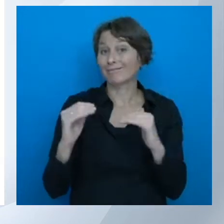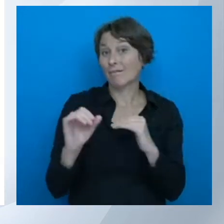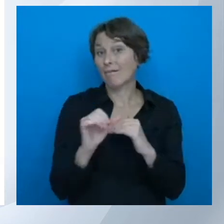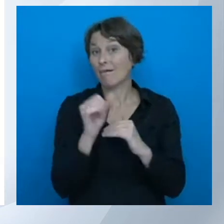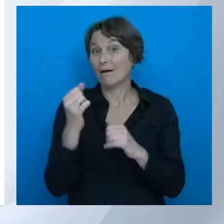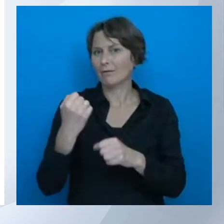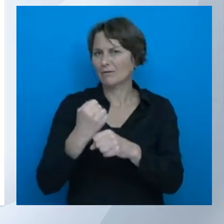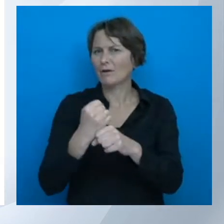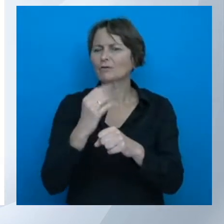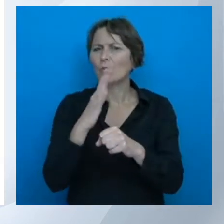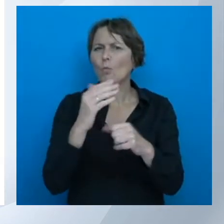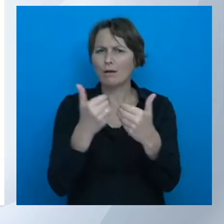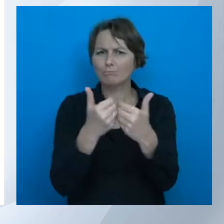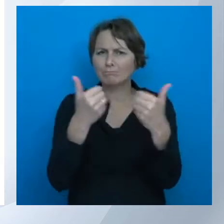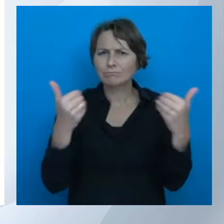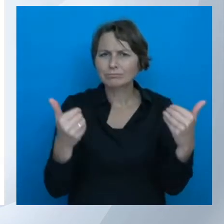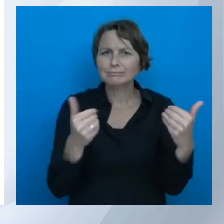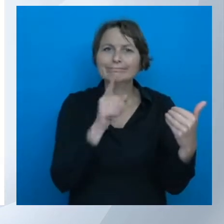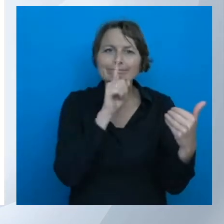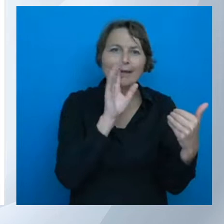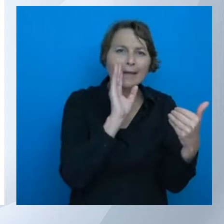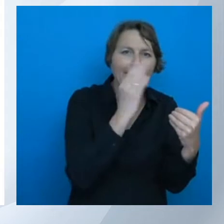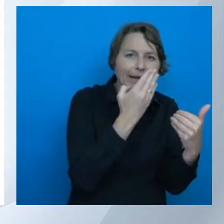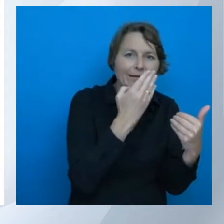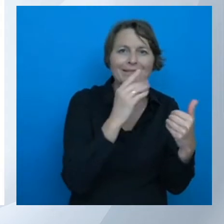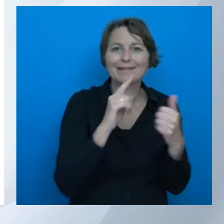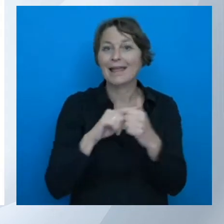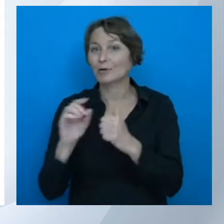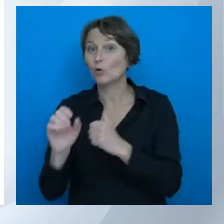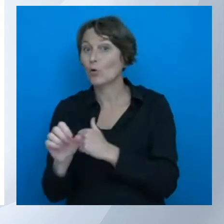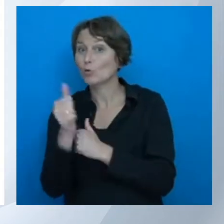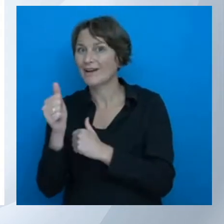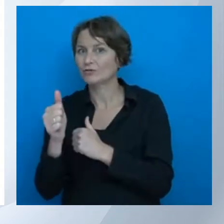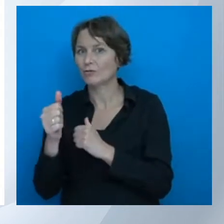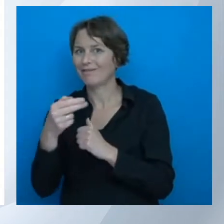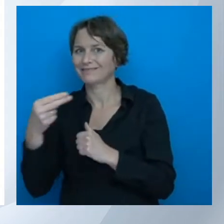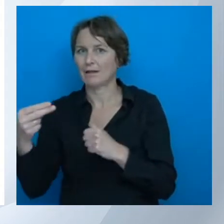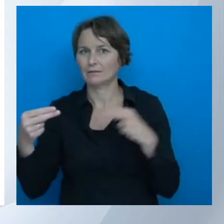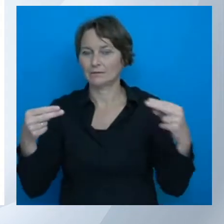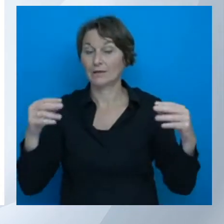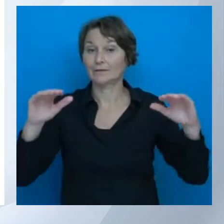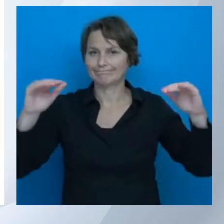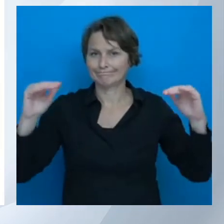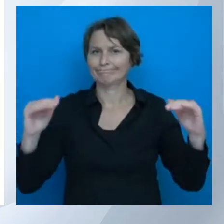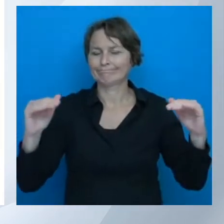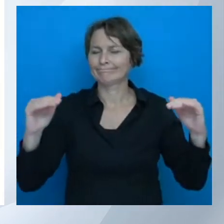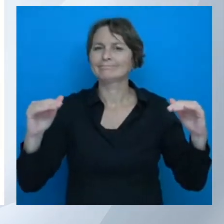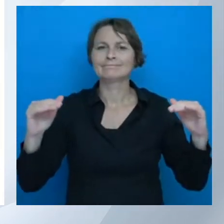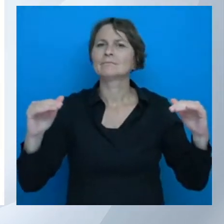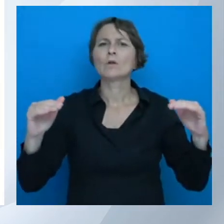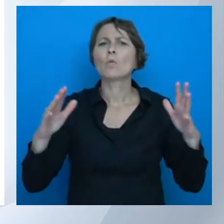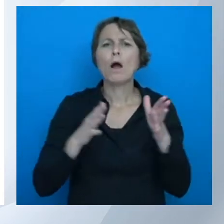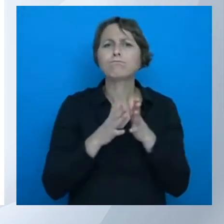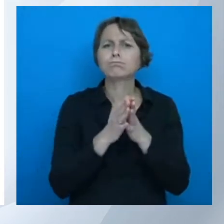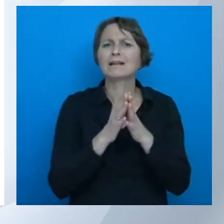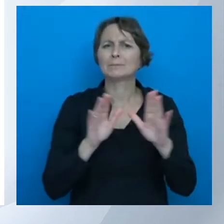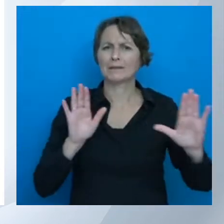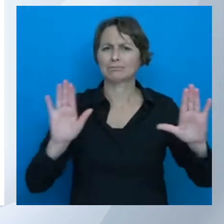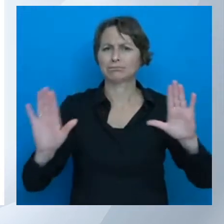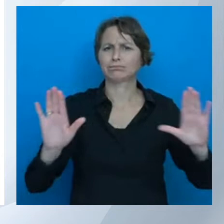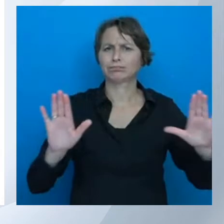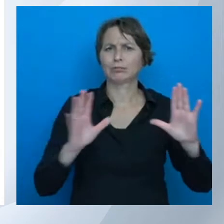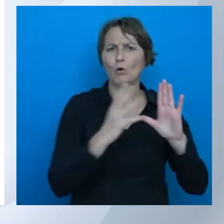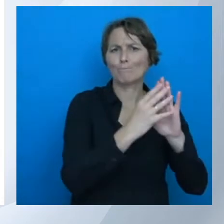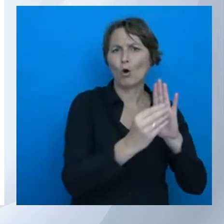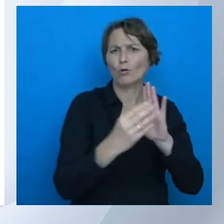perturbed hidden state and the original hidden state, since we don't want to end up explaining a different model by perturbing